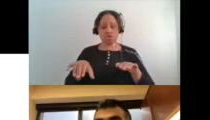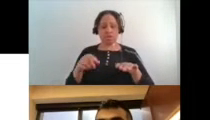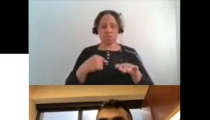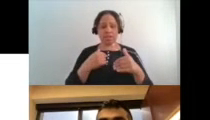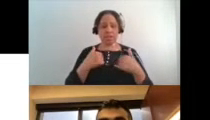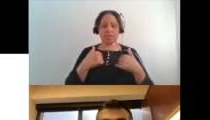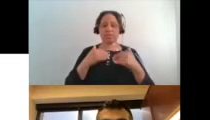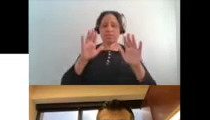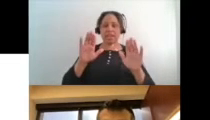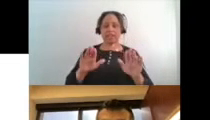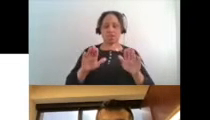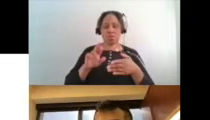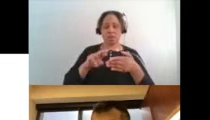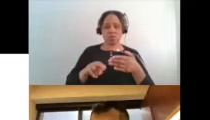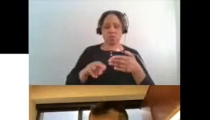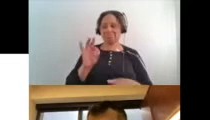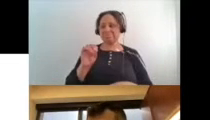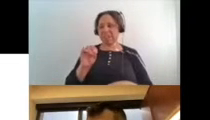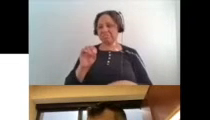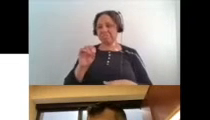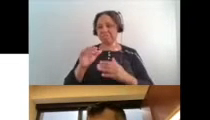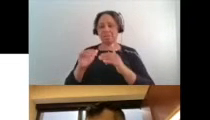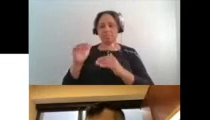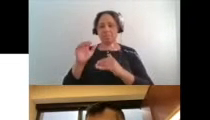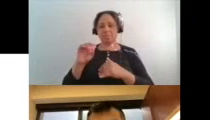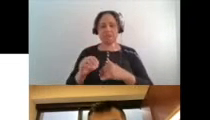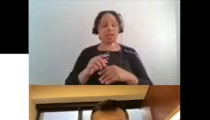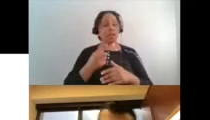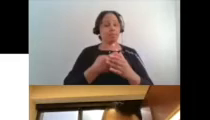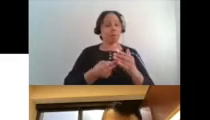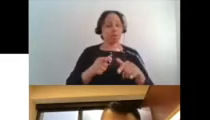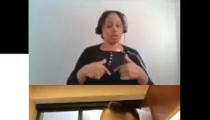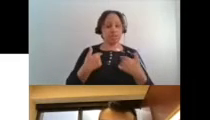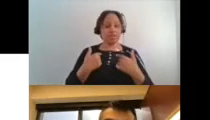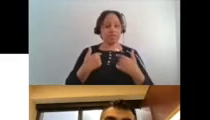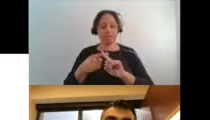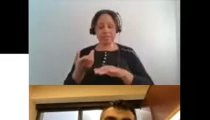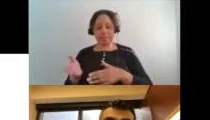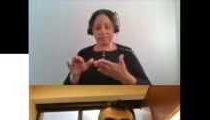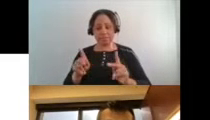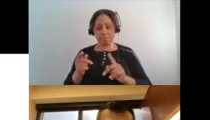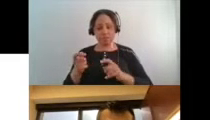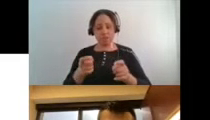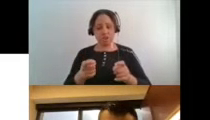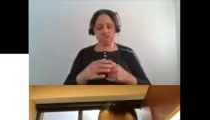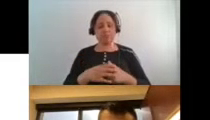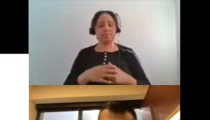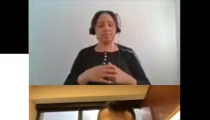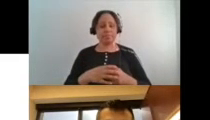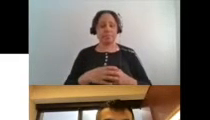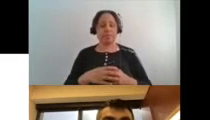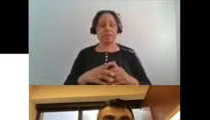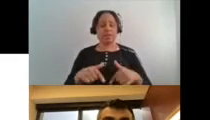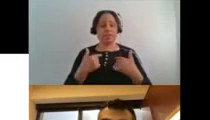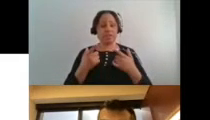So, both living and deceased donation. So living donation is a great way for liver transplantation, okay? And we